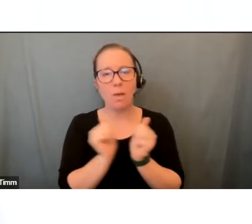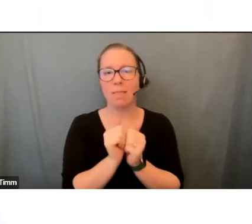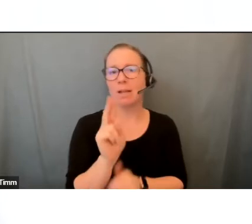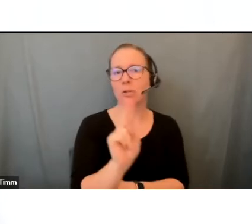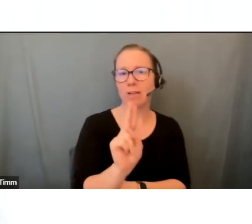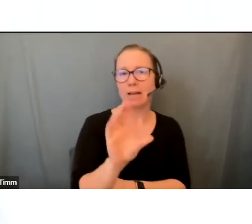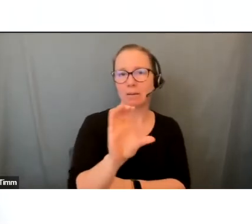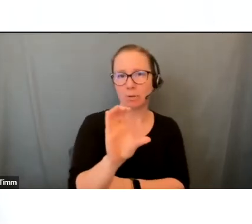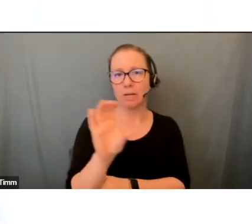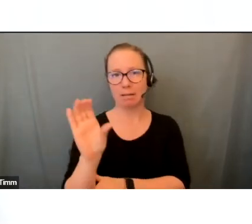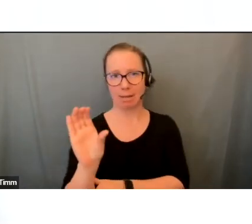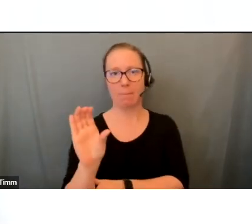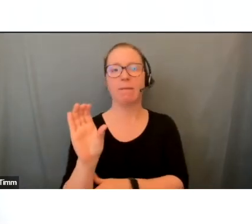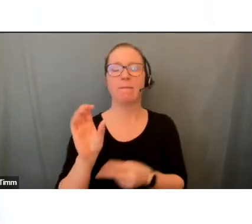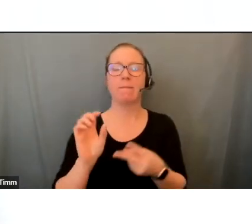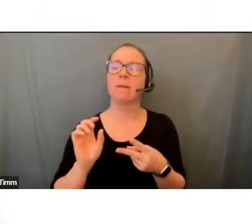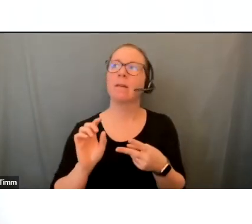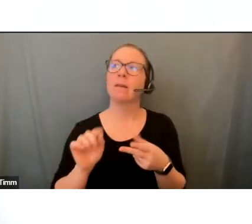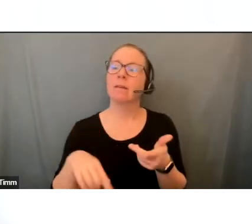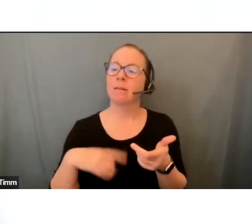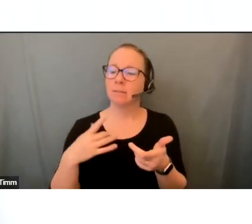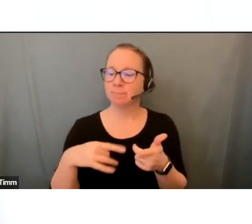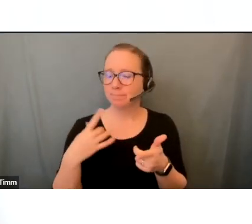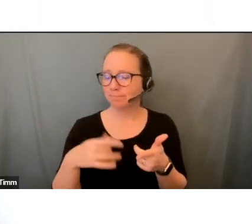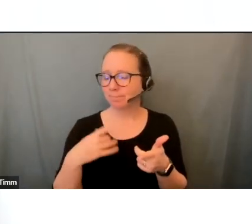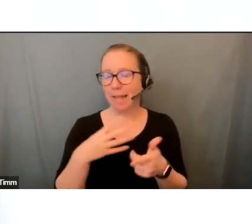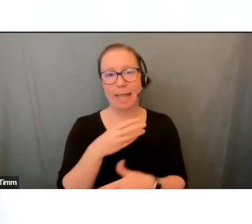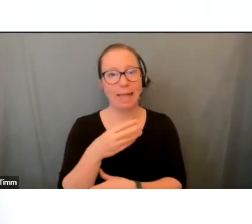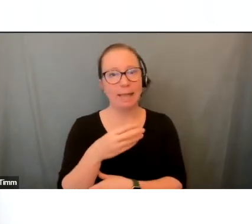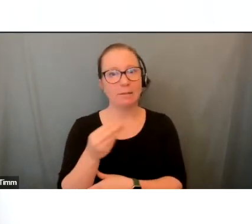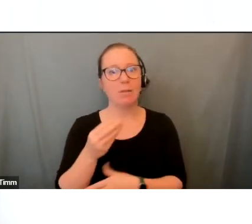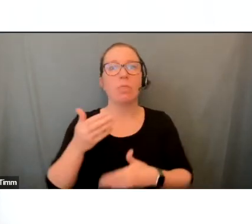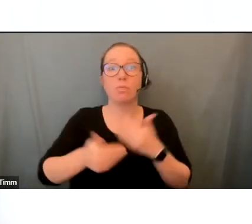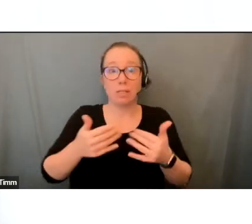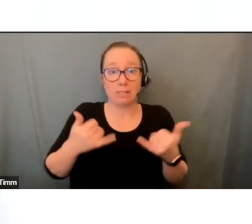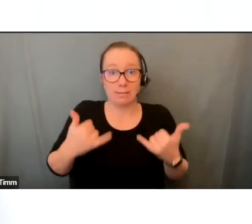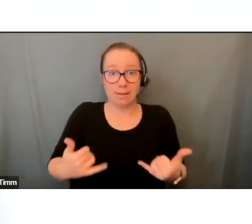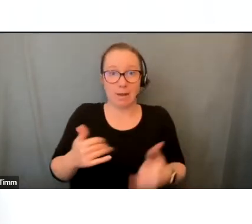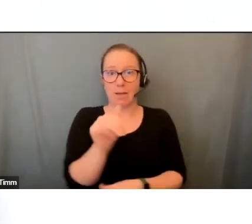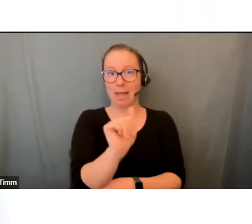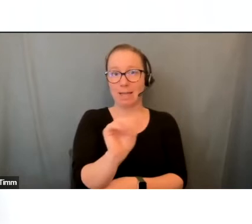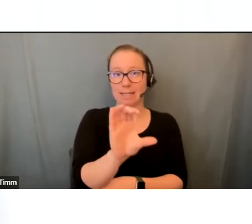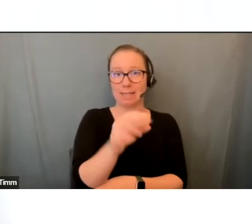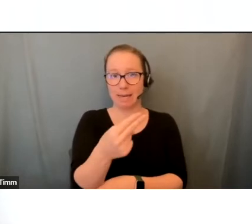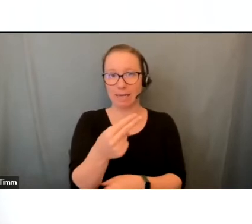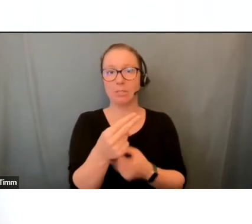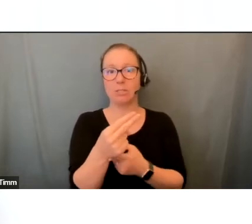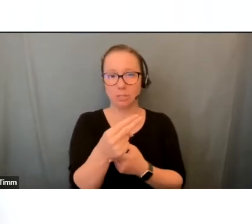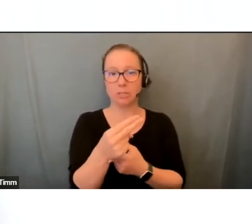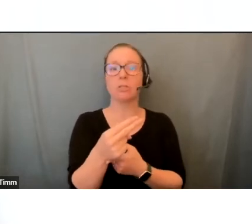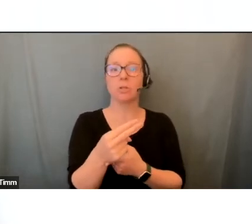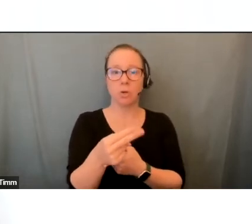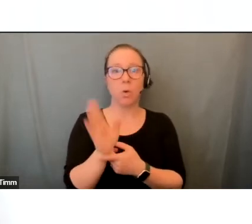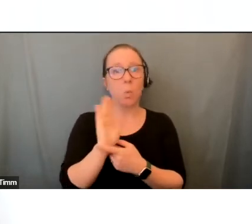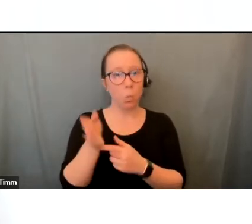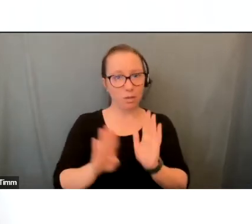Collaborative and the process now is that the ACH is going to be